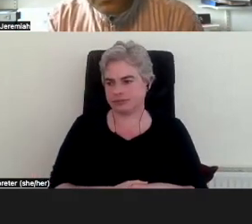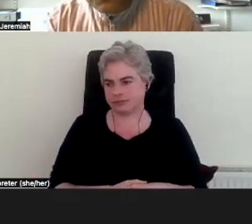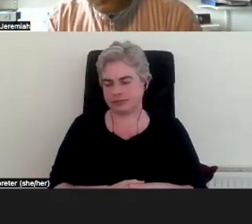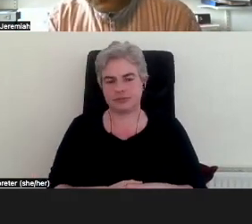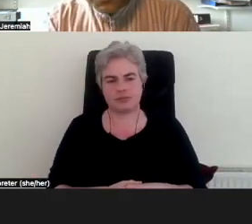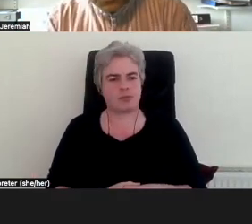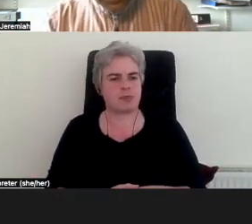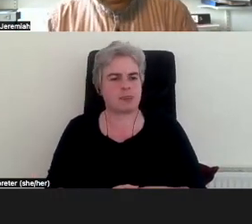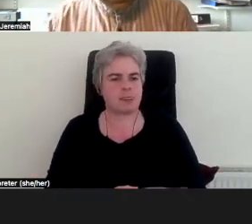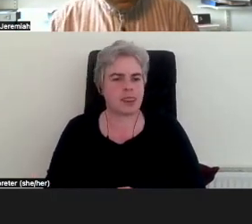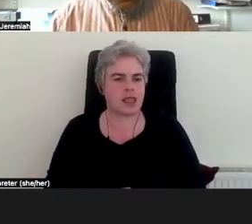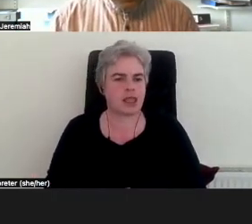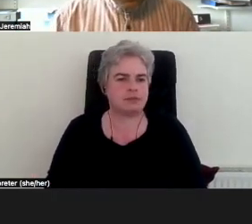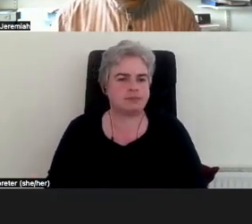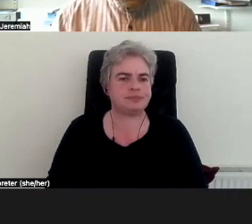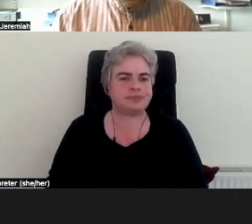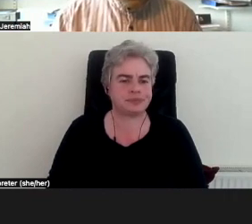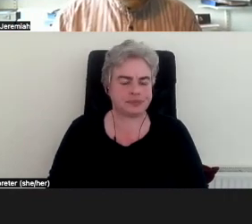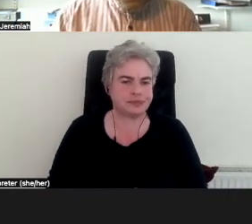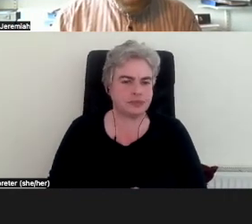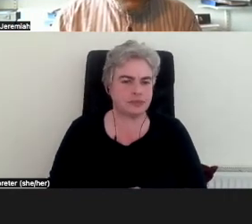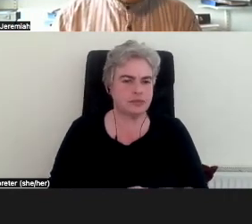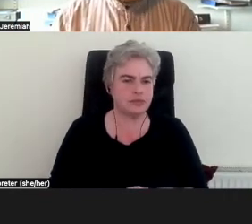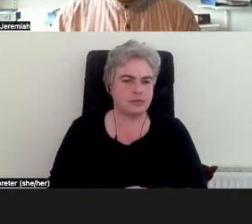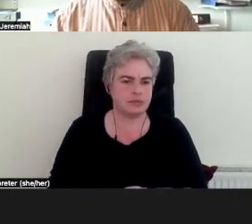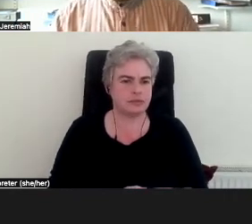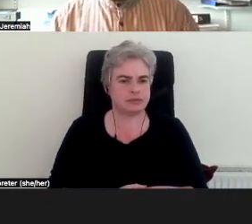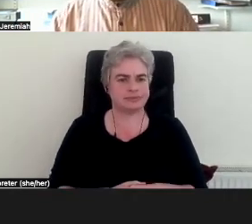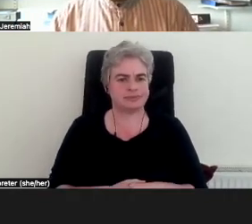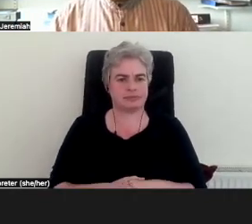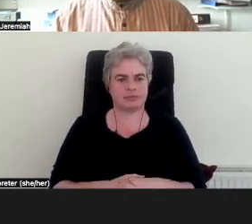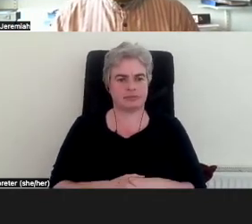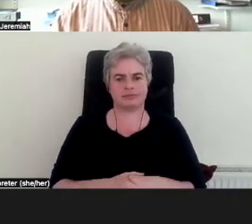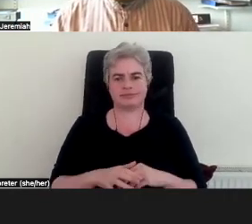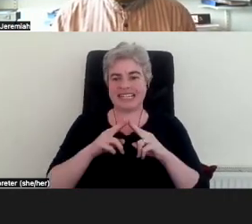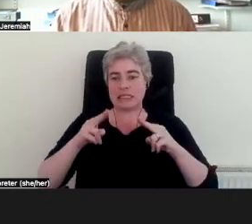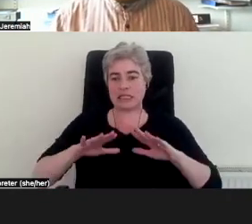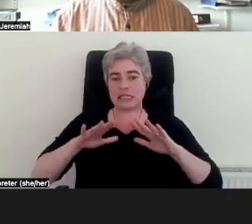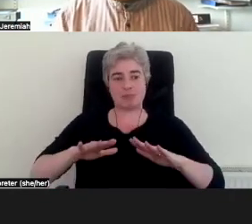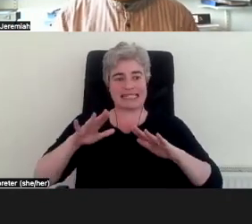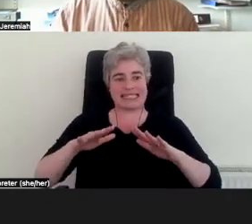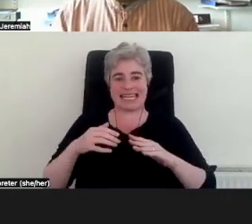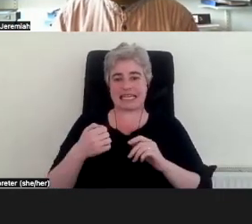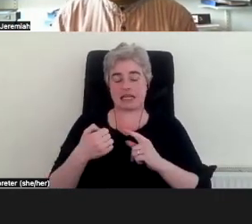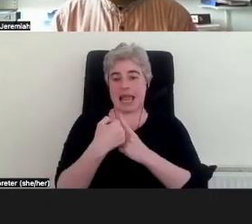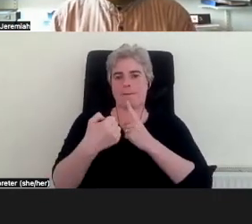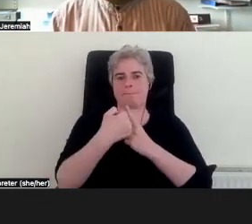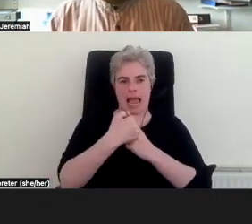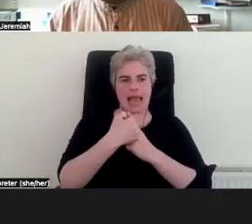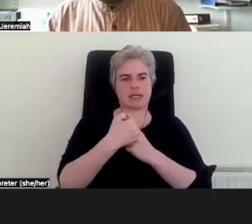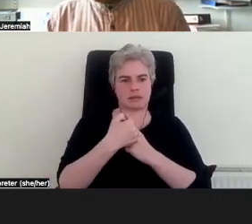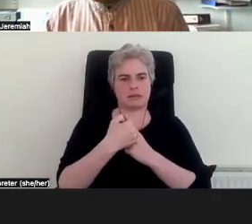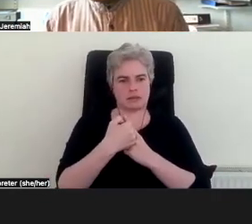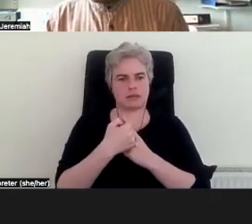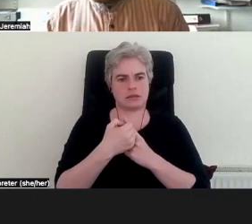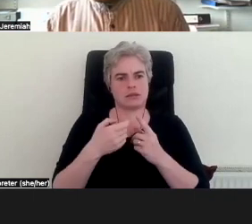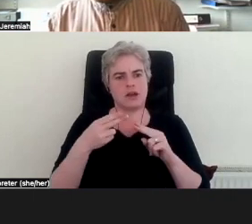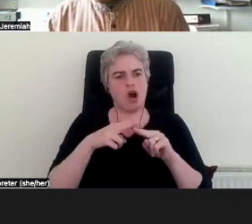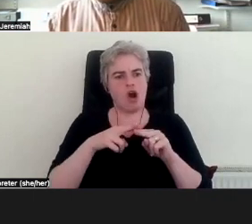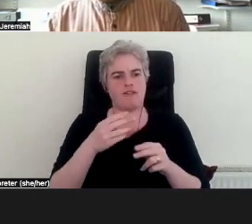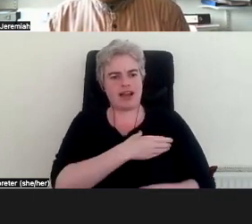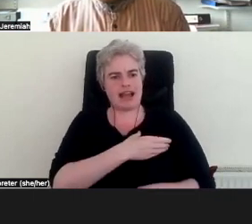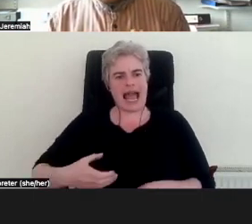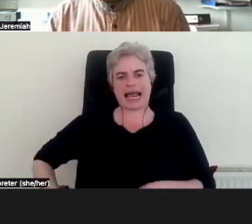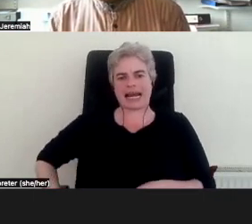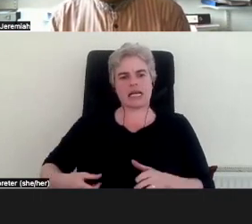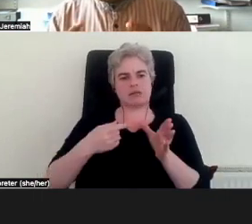And of course, the domestic impact of Anglicization abroad is very important for us